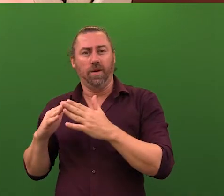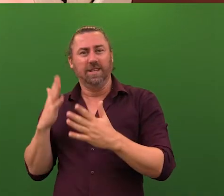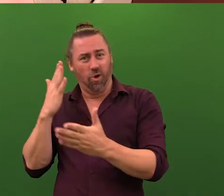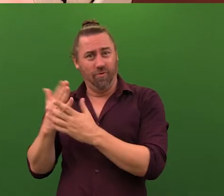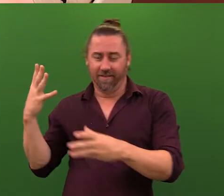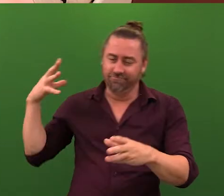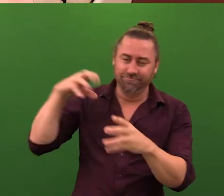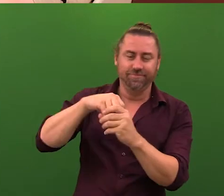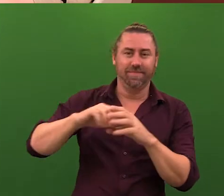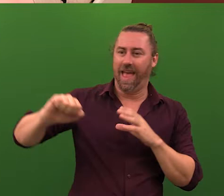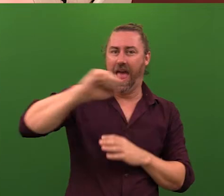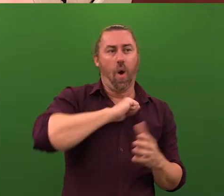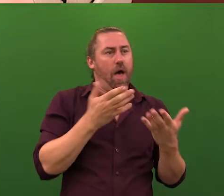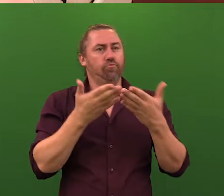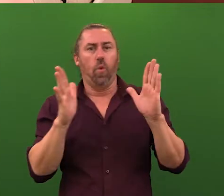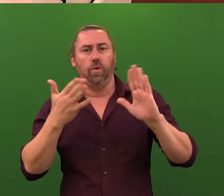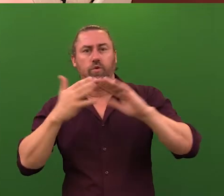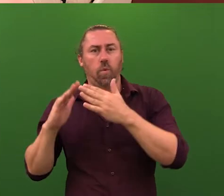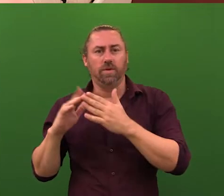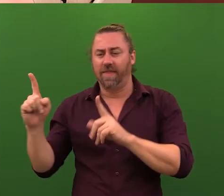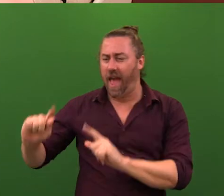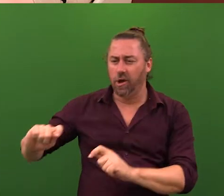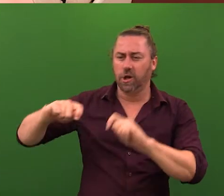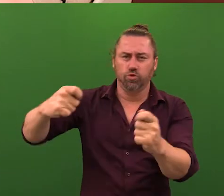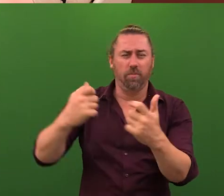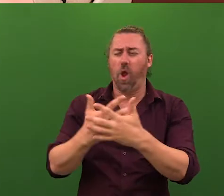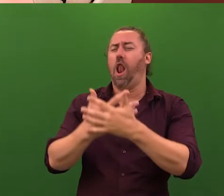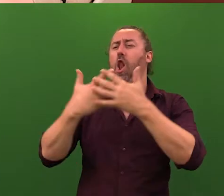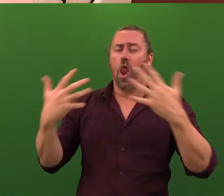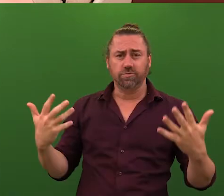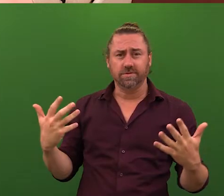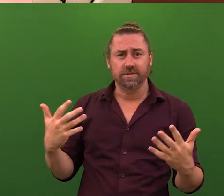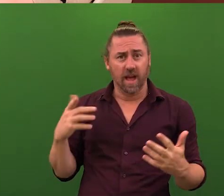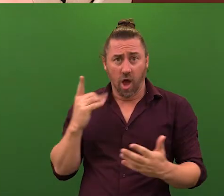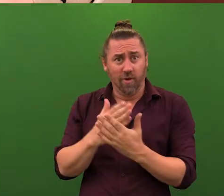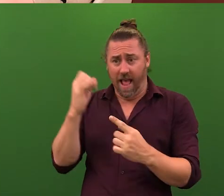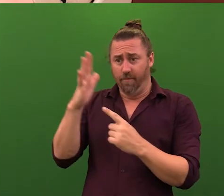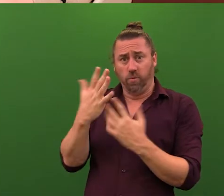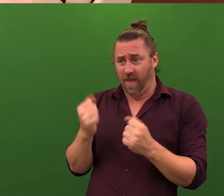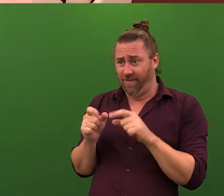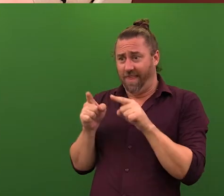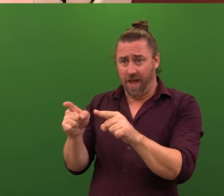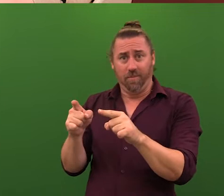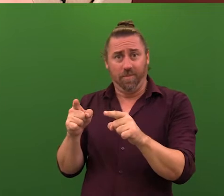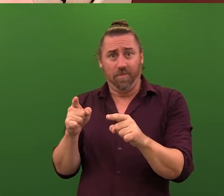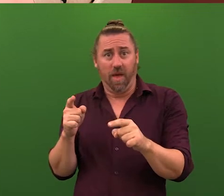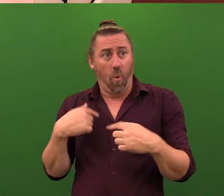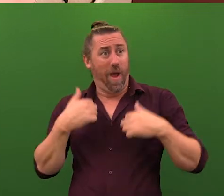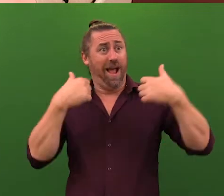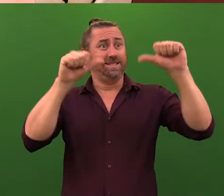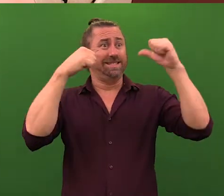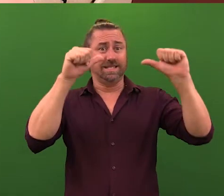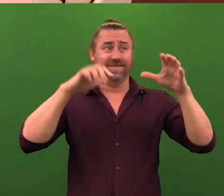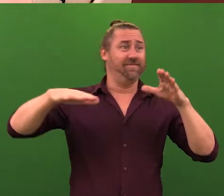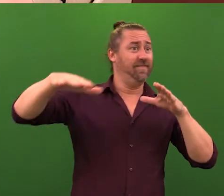they're contributing so much to this community. Yeah. They are really integral to the success of this region.